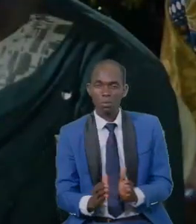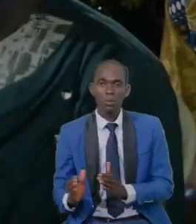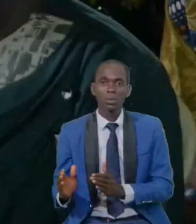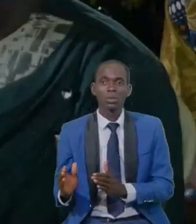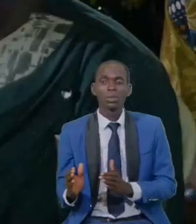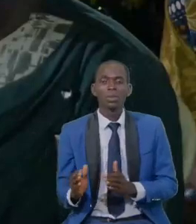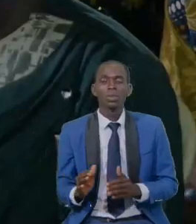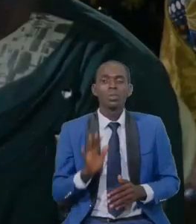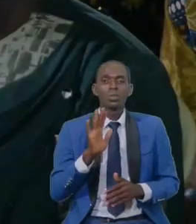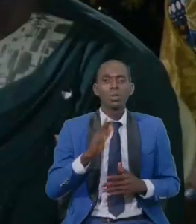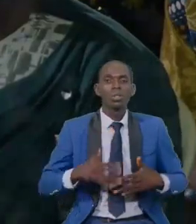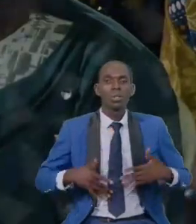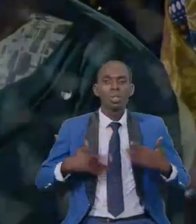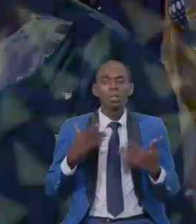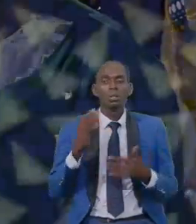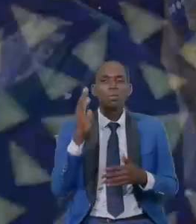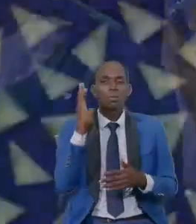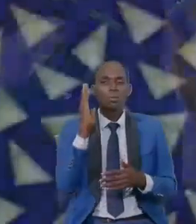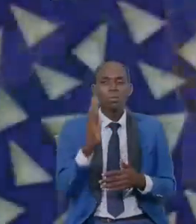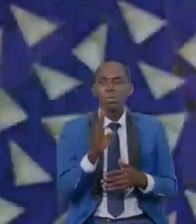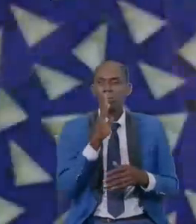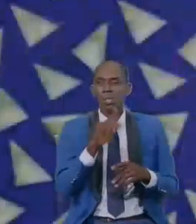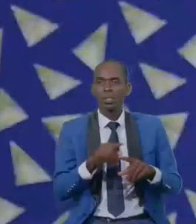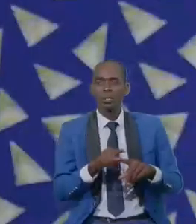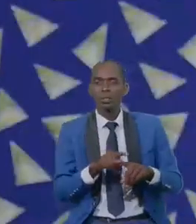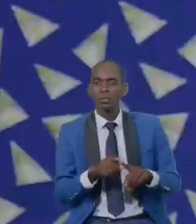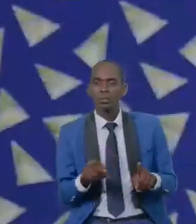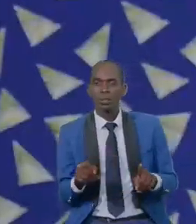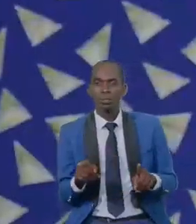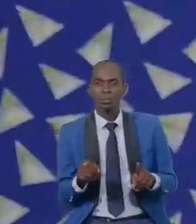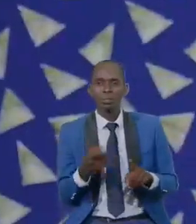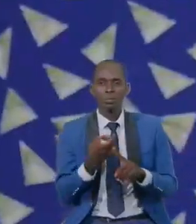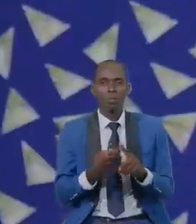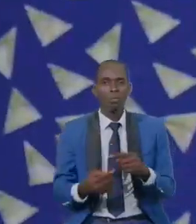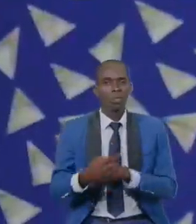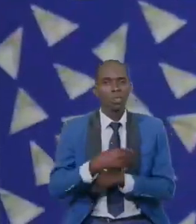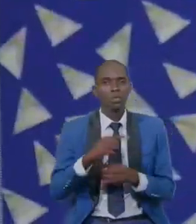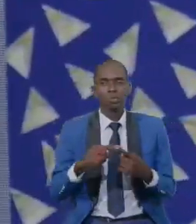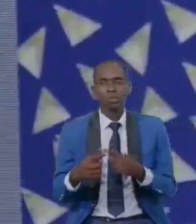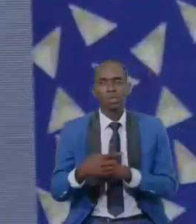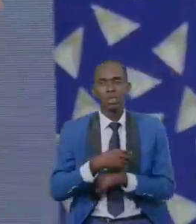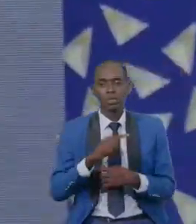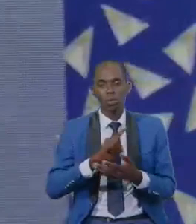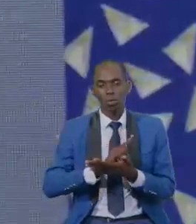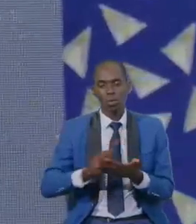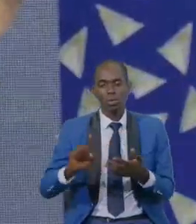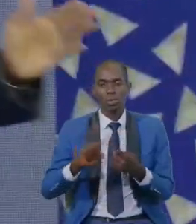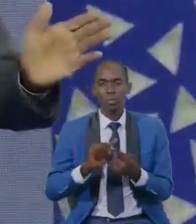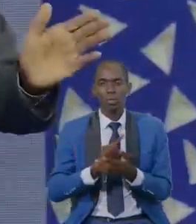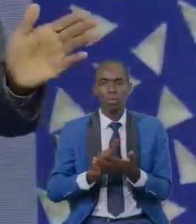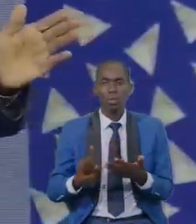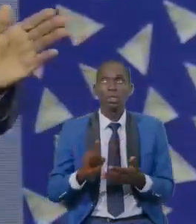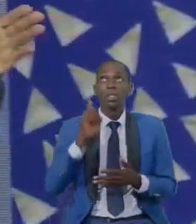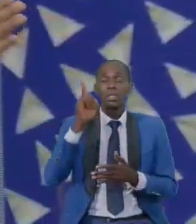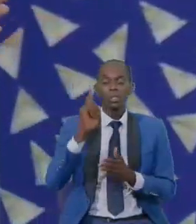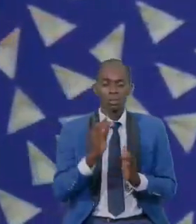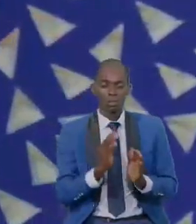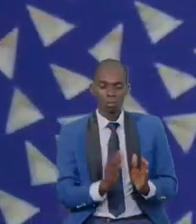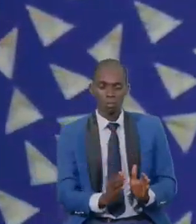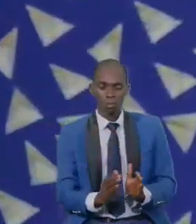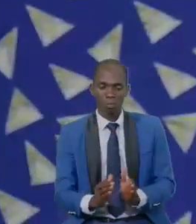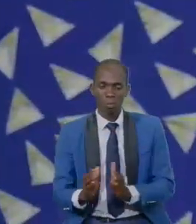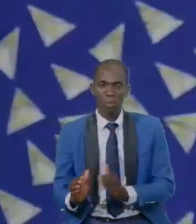will be seamless from day to day, from week to week, from month to month. He orders your step.